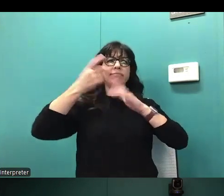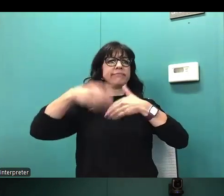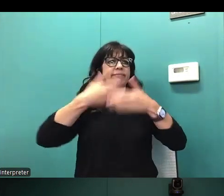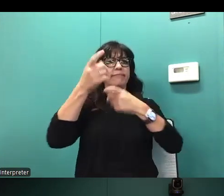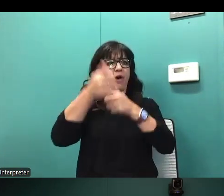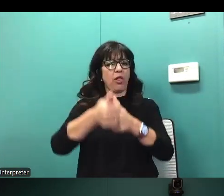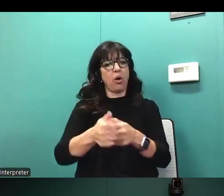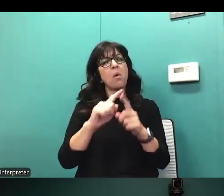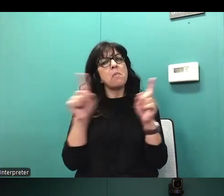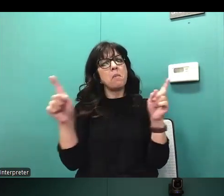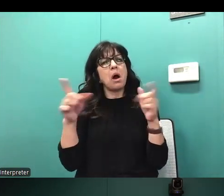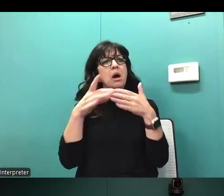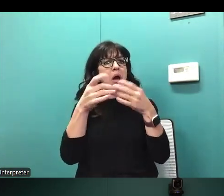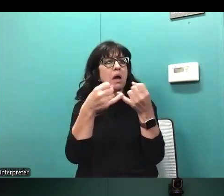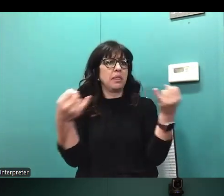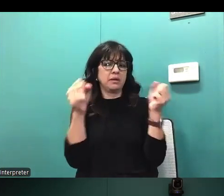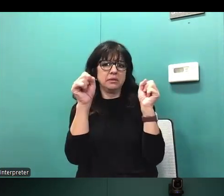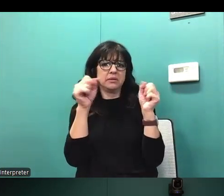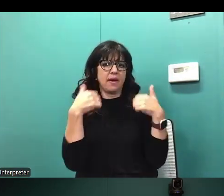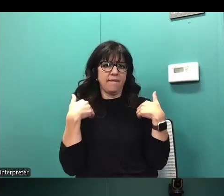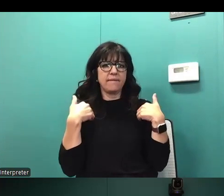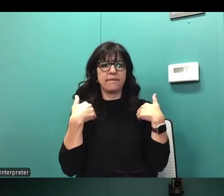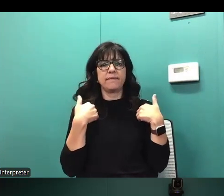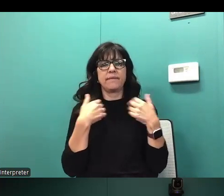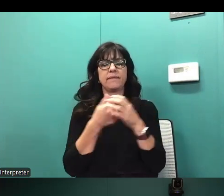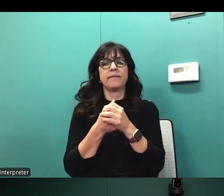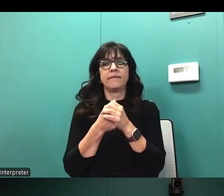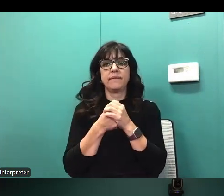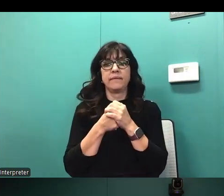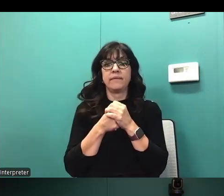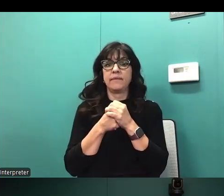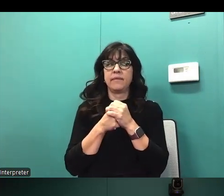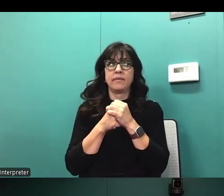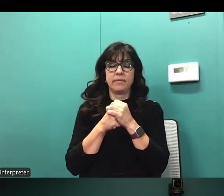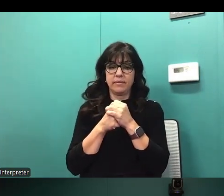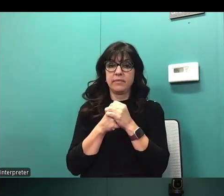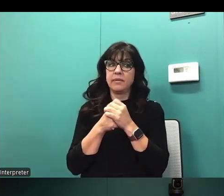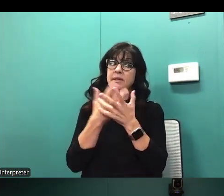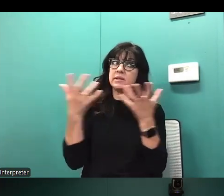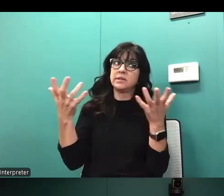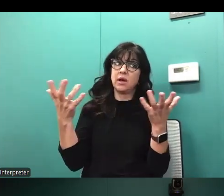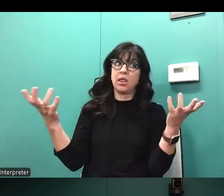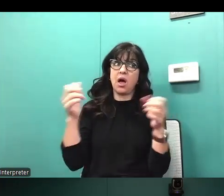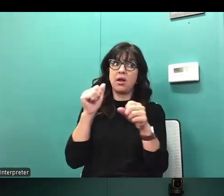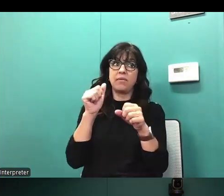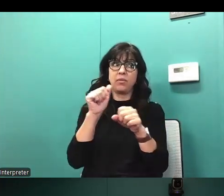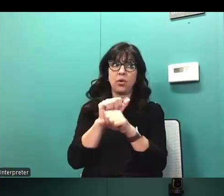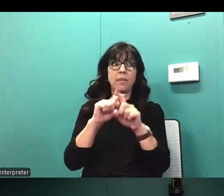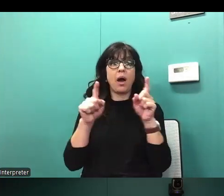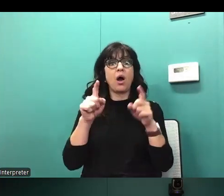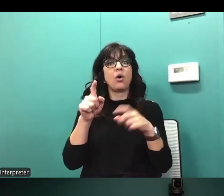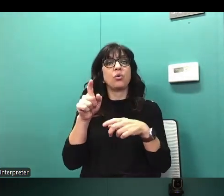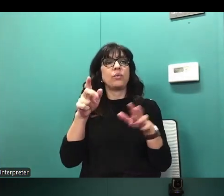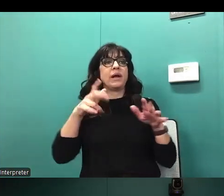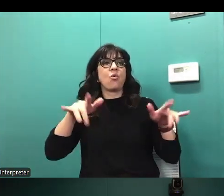are some guidelines to use when doing this. So what's really great, but it's a lot of work, is just record them. Like record a conversation